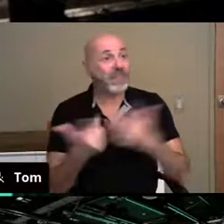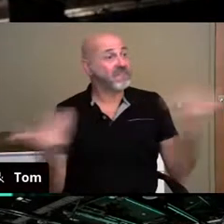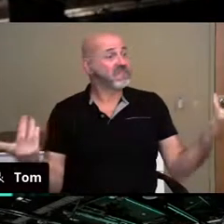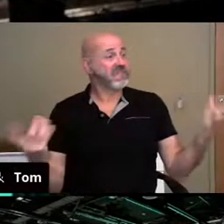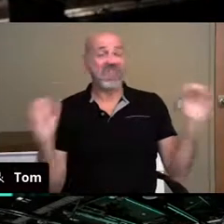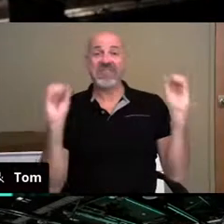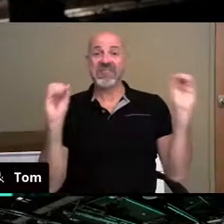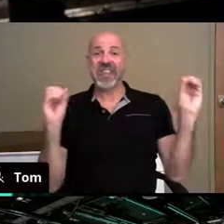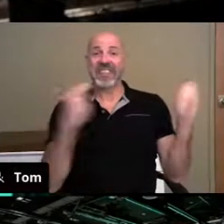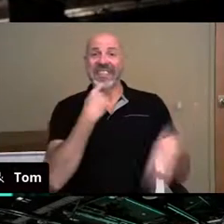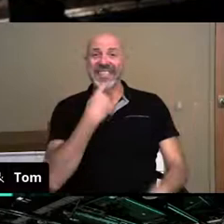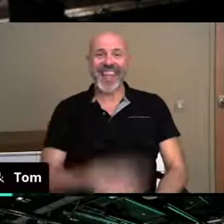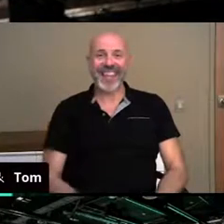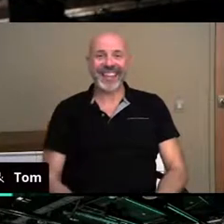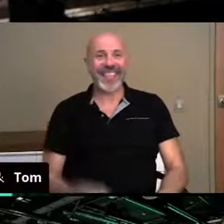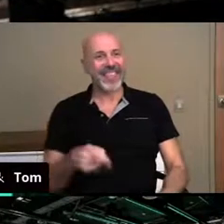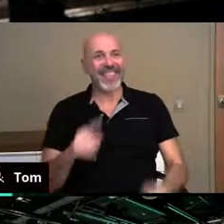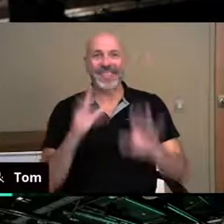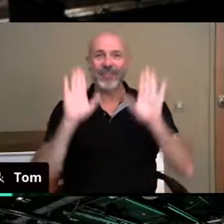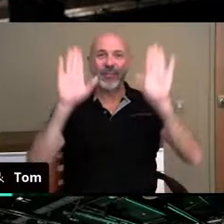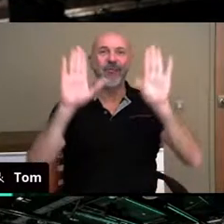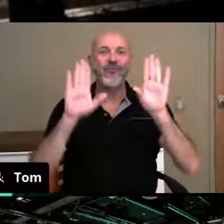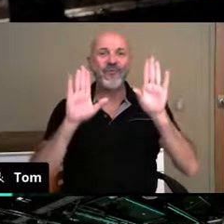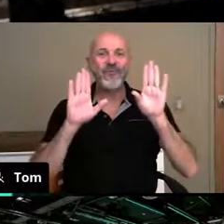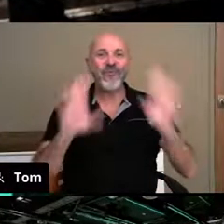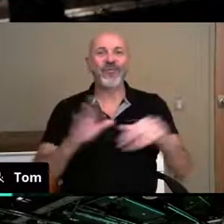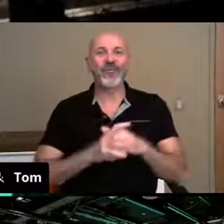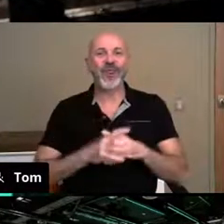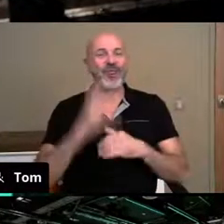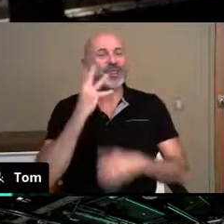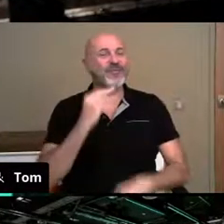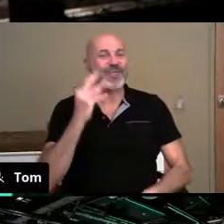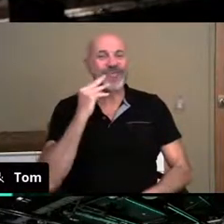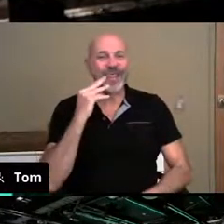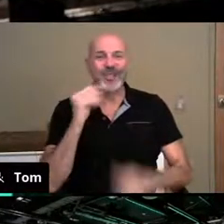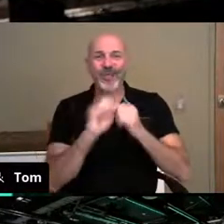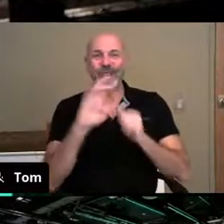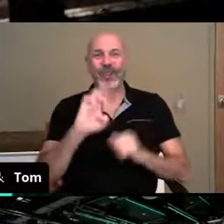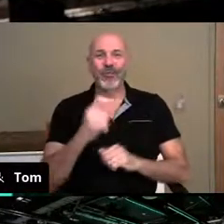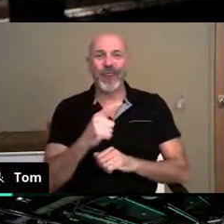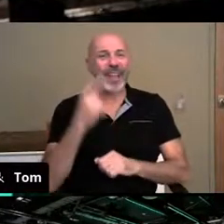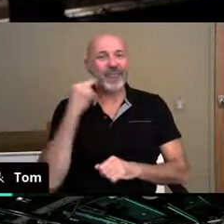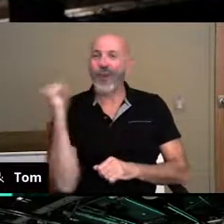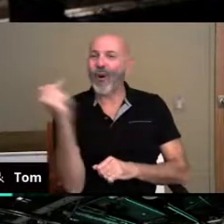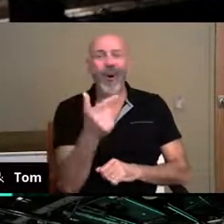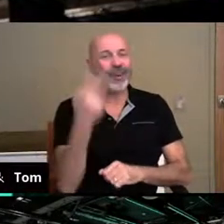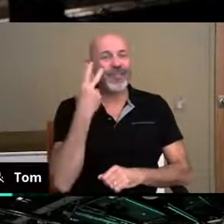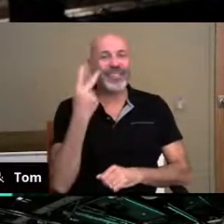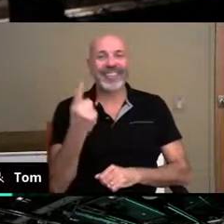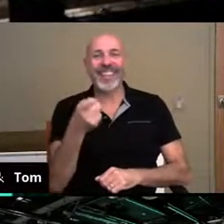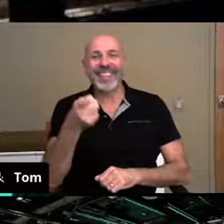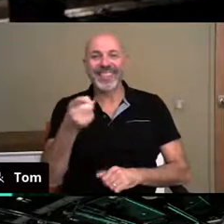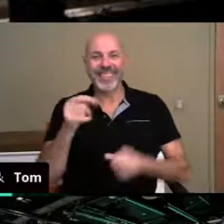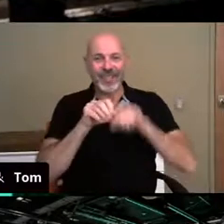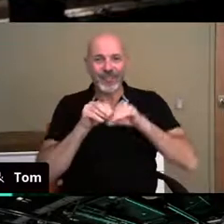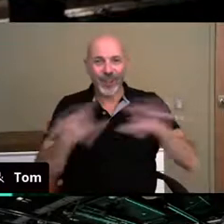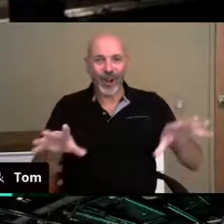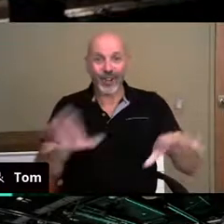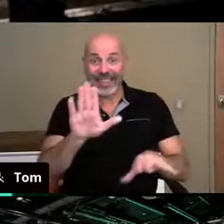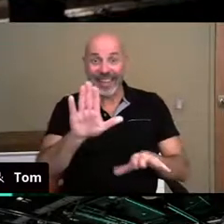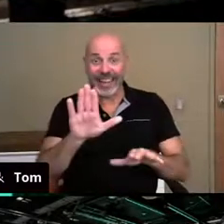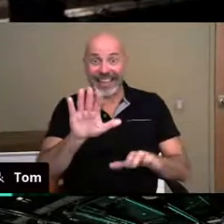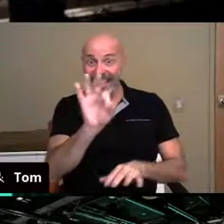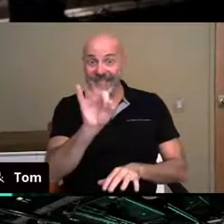to add. This has been a fantastic, wonderful experience with Craig. And for all of you that are seeing this broadcast on his